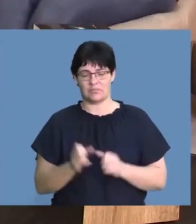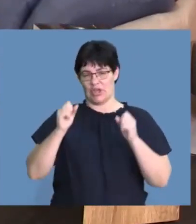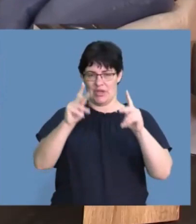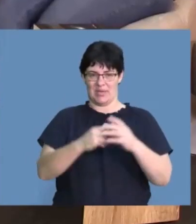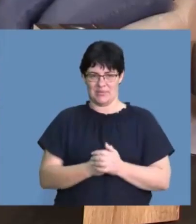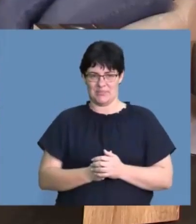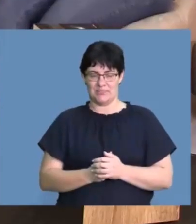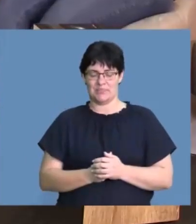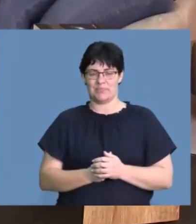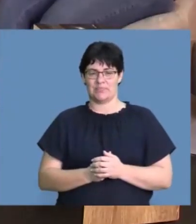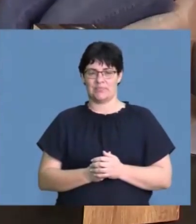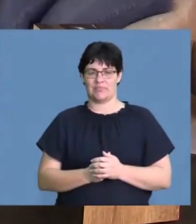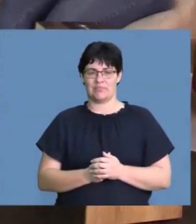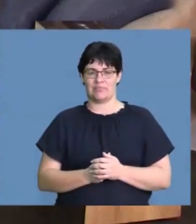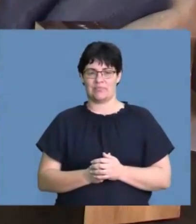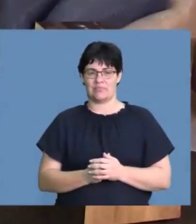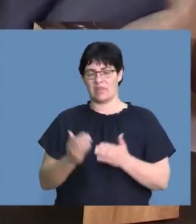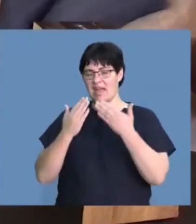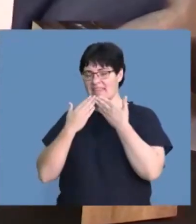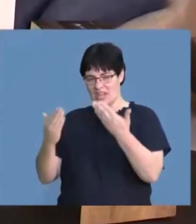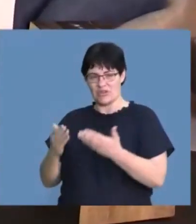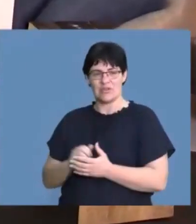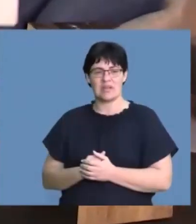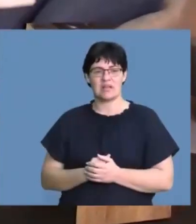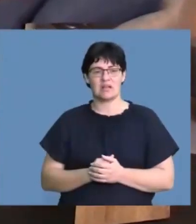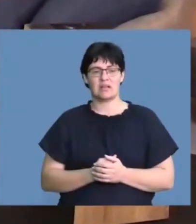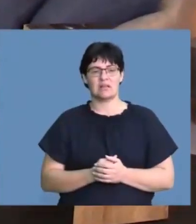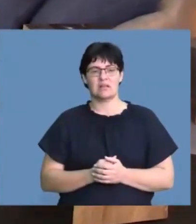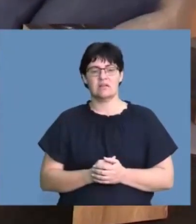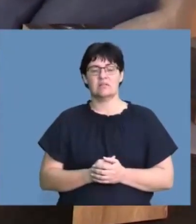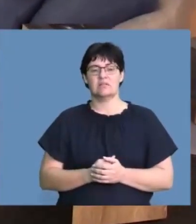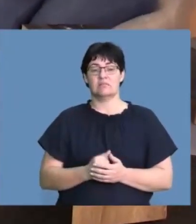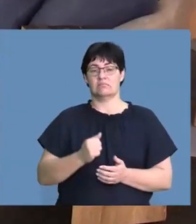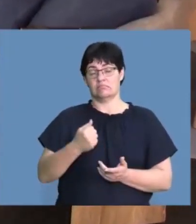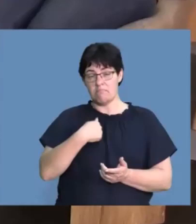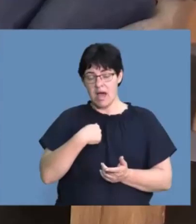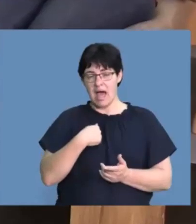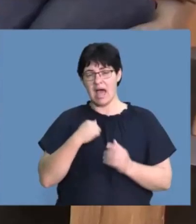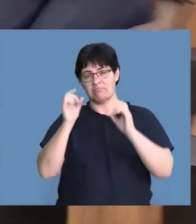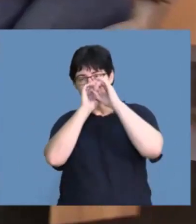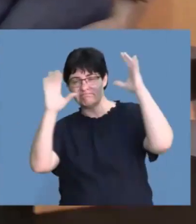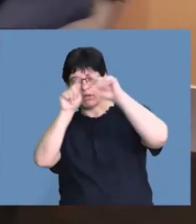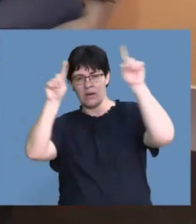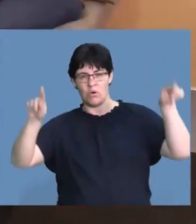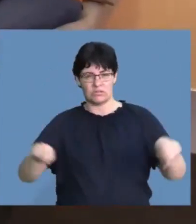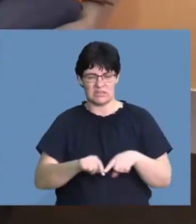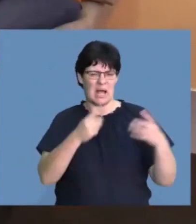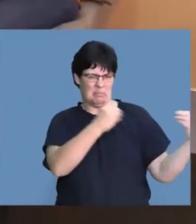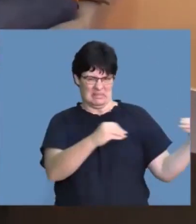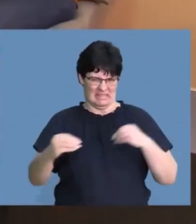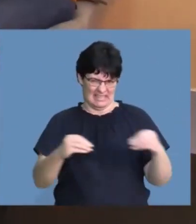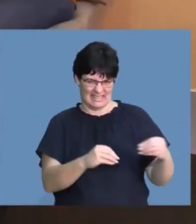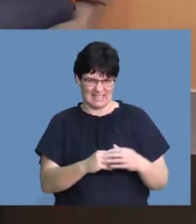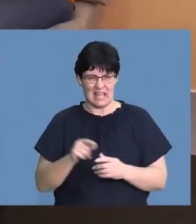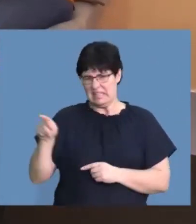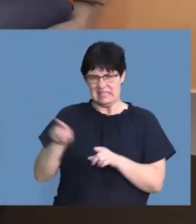right. So, thank you, Renee, for the help. So, my vision board is a lot less busy